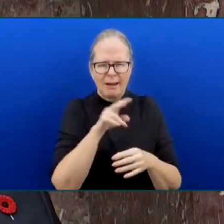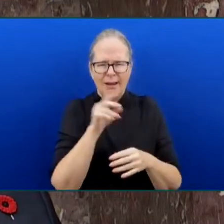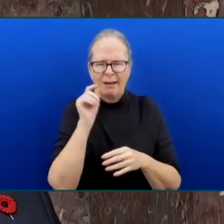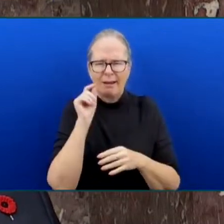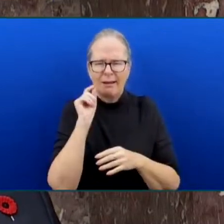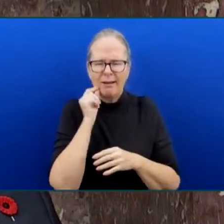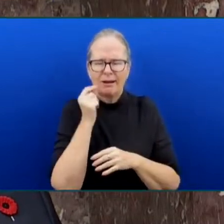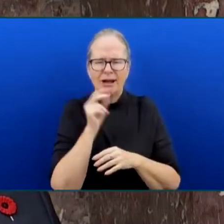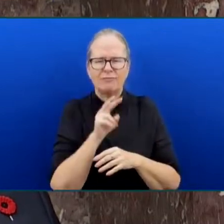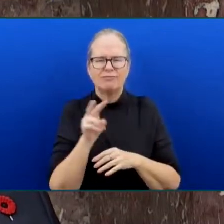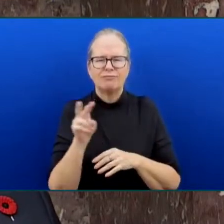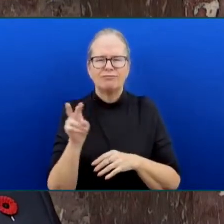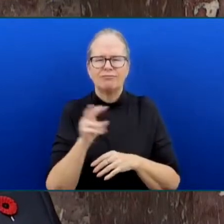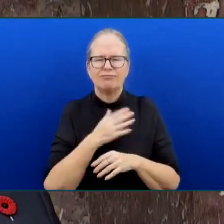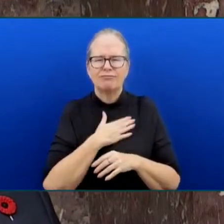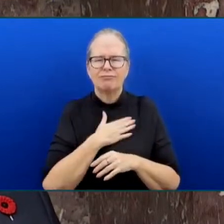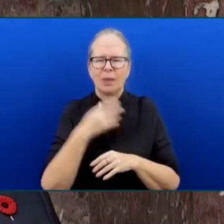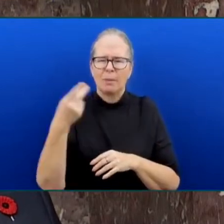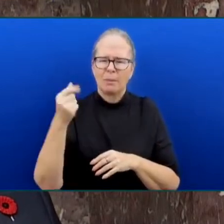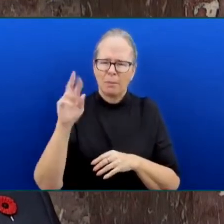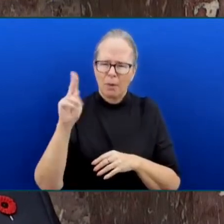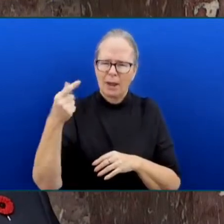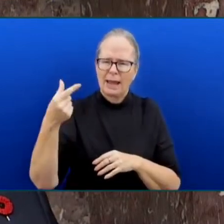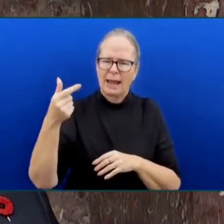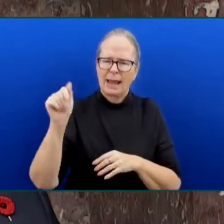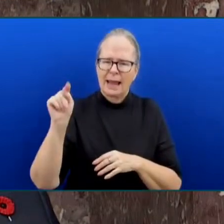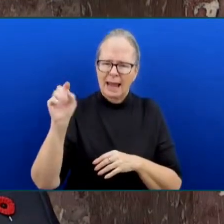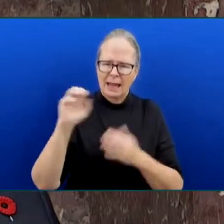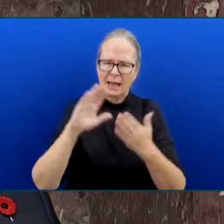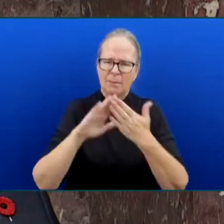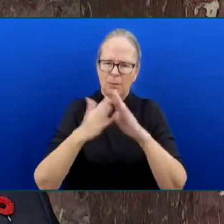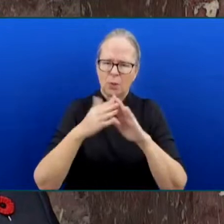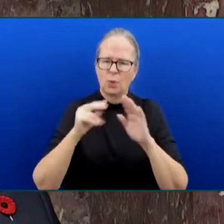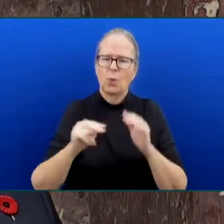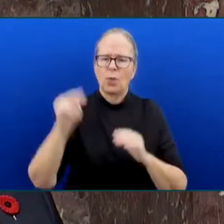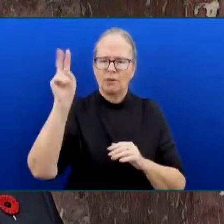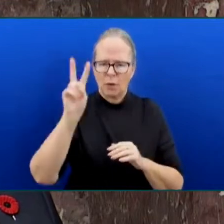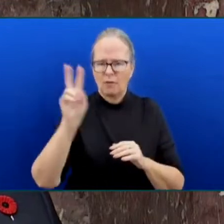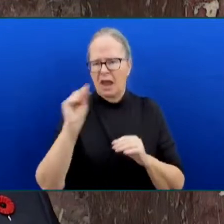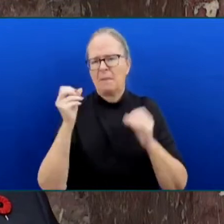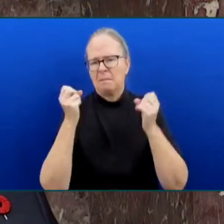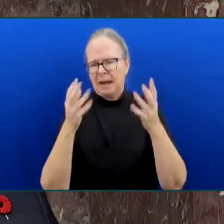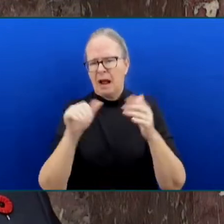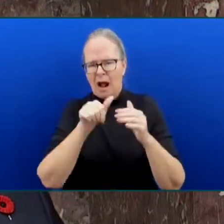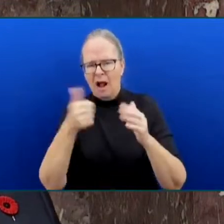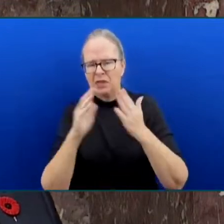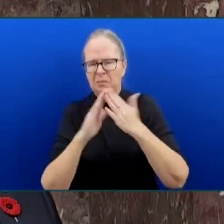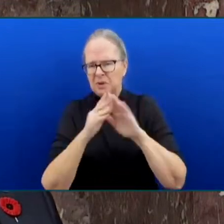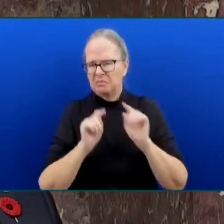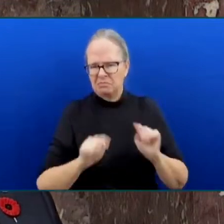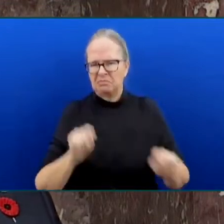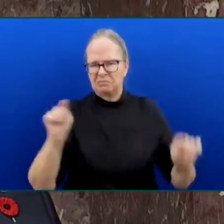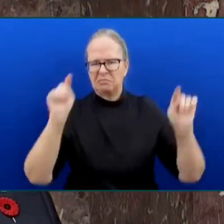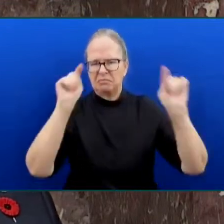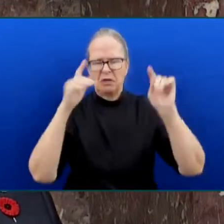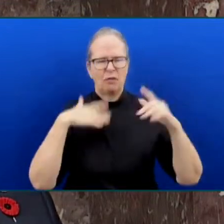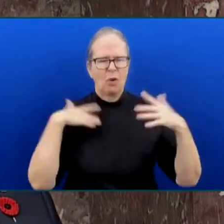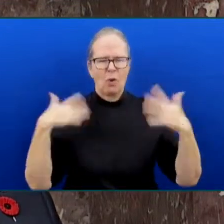other communities in North Vancouver and British Columbia, has created a safe, accessible, and welcoming